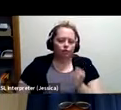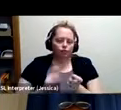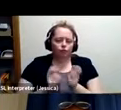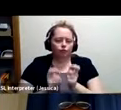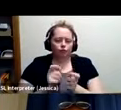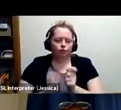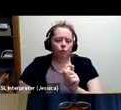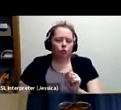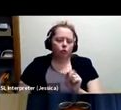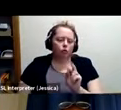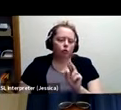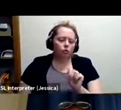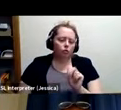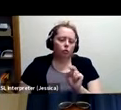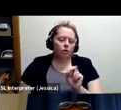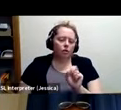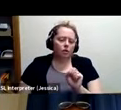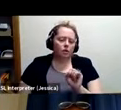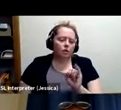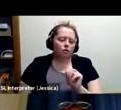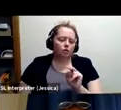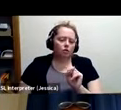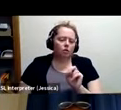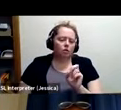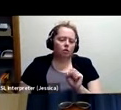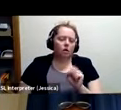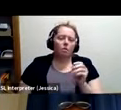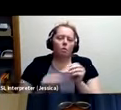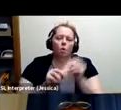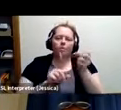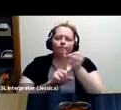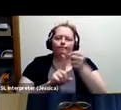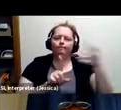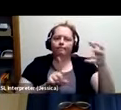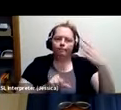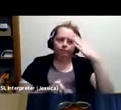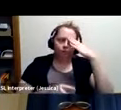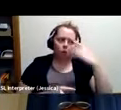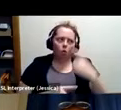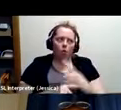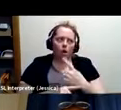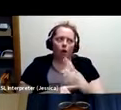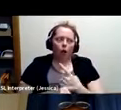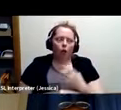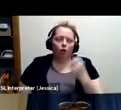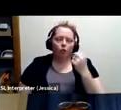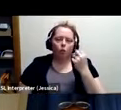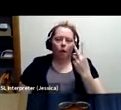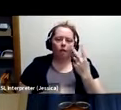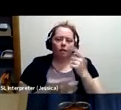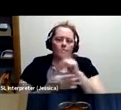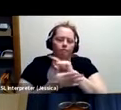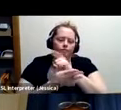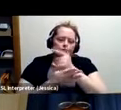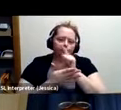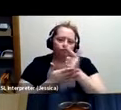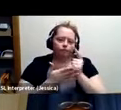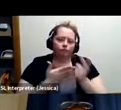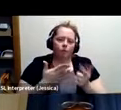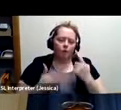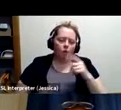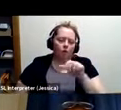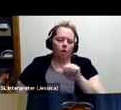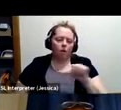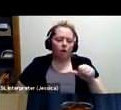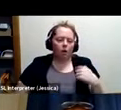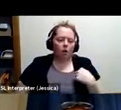normal 12-step drug and rehab guidelines. Well, we've turned that into the 12 Transitions to make it more wordy for